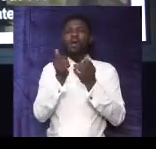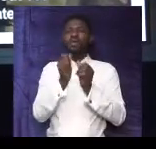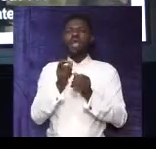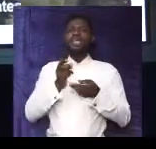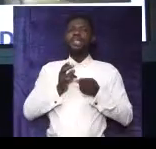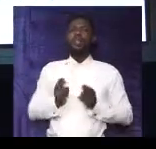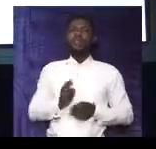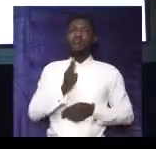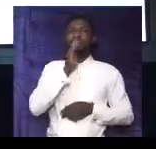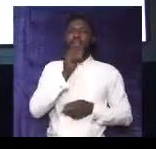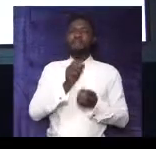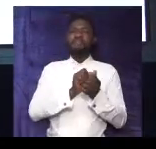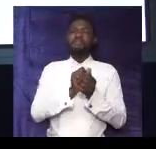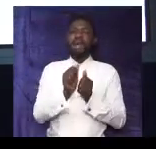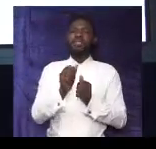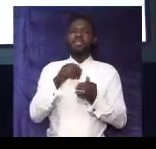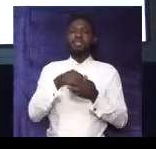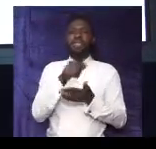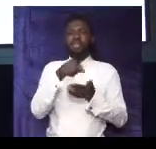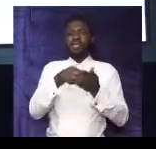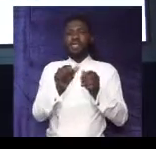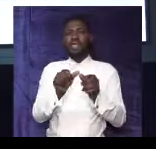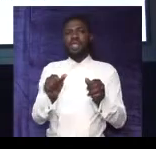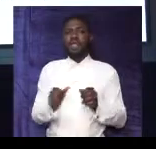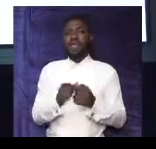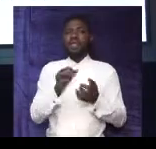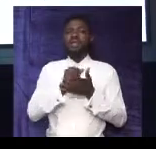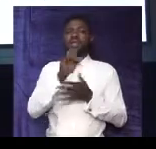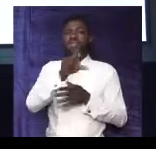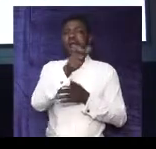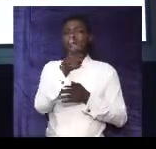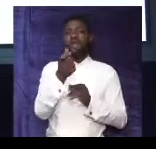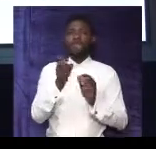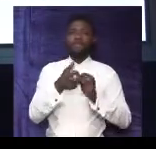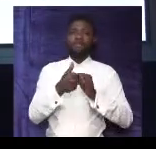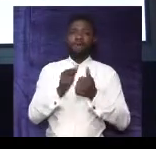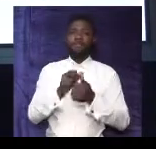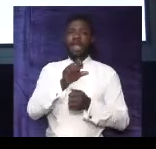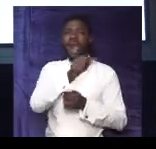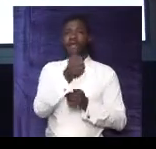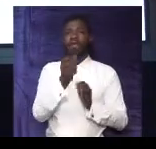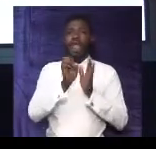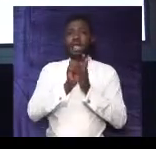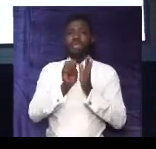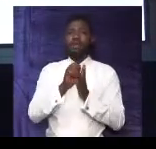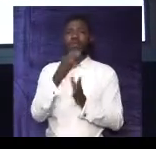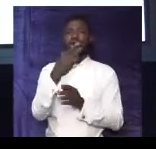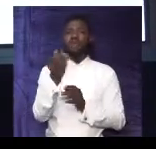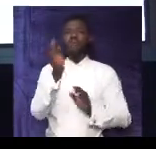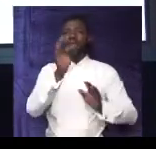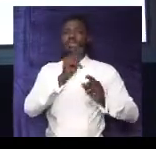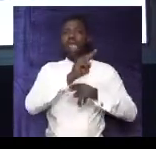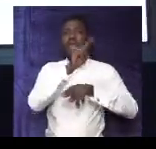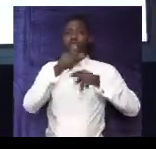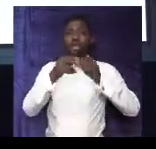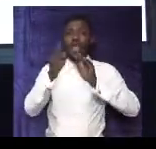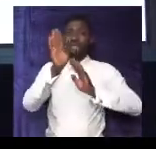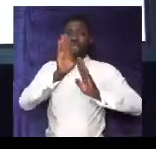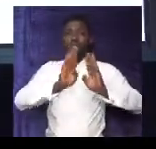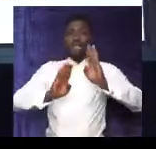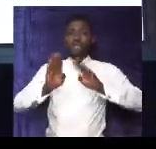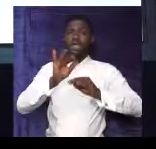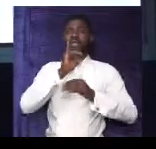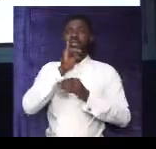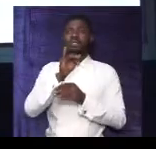can human being or people pass in this area? So that's another problem. So another example of natural